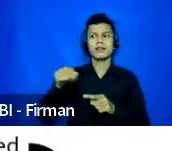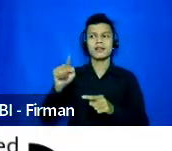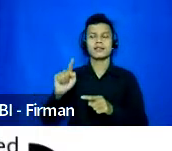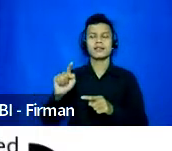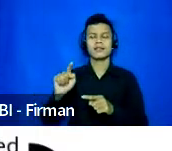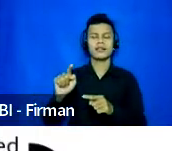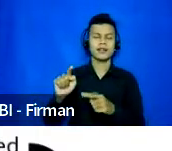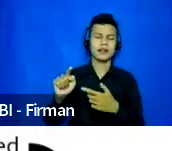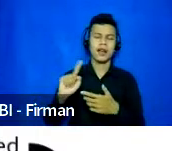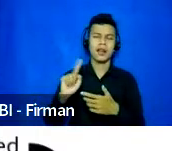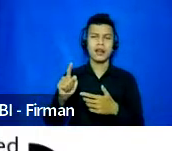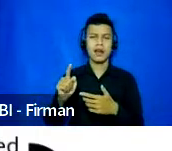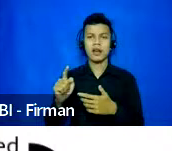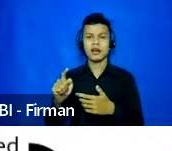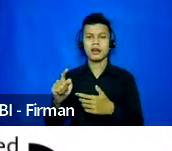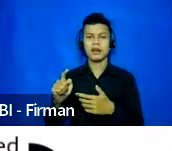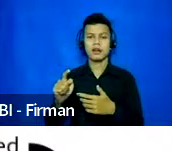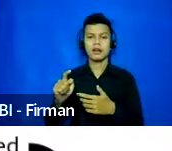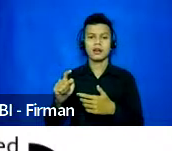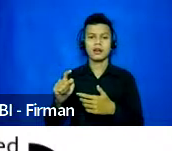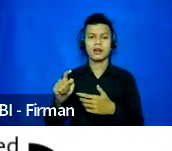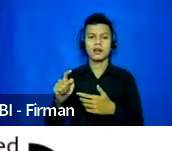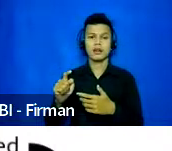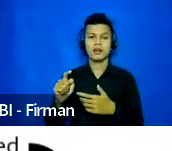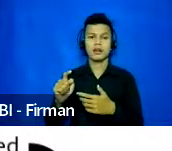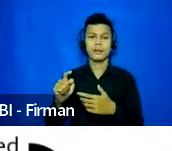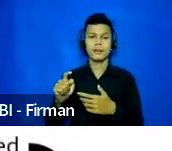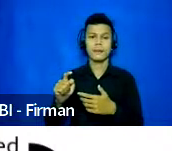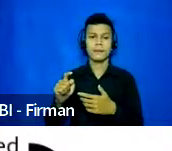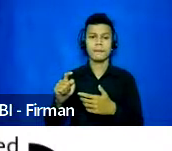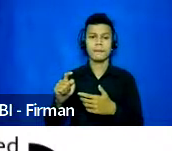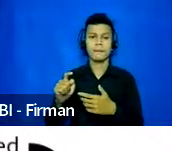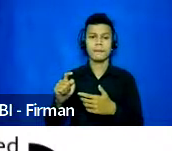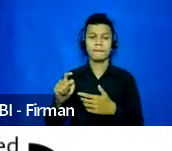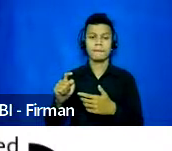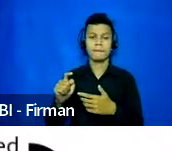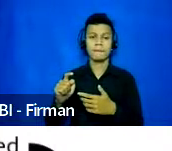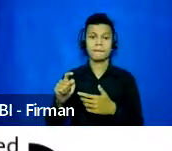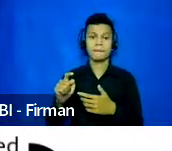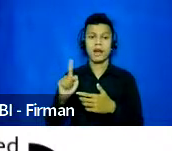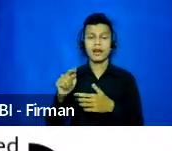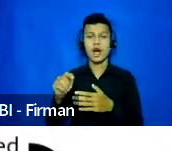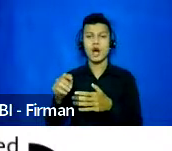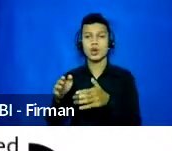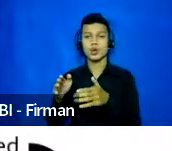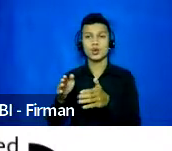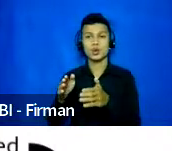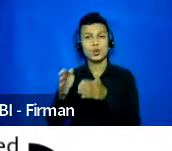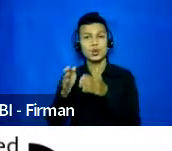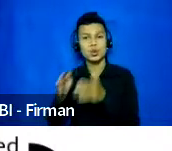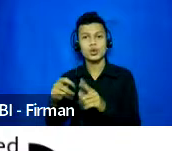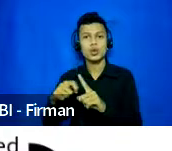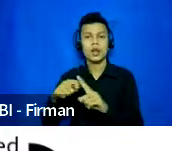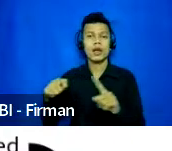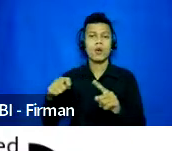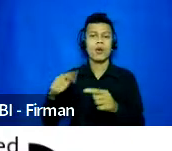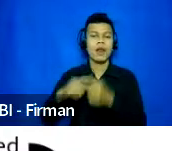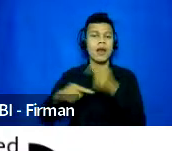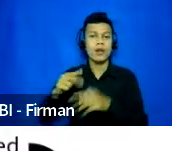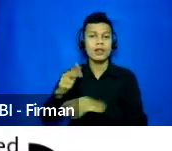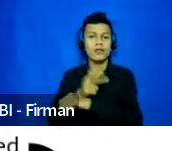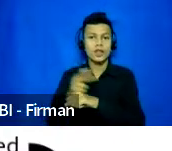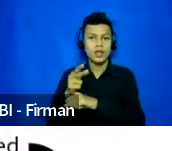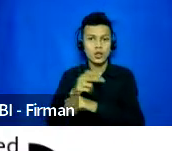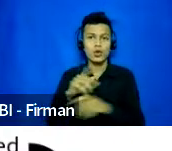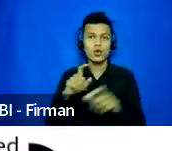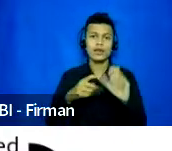IVR calls or interactive video recorded calls, SMS, and the use of WhatsApp. There were a total of